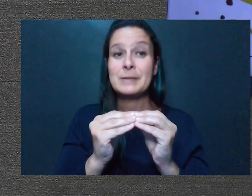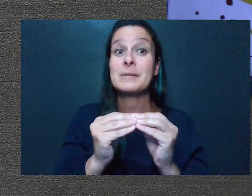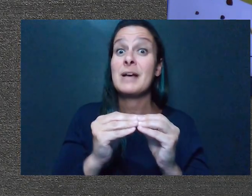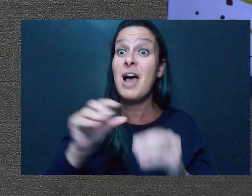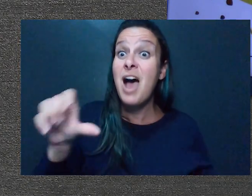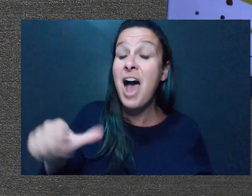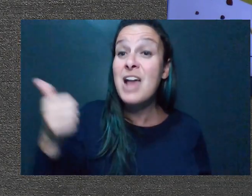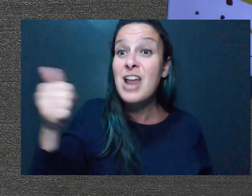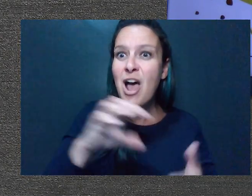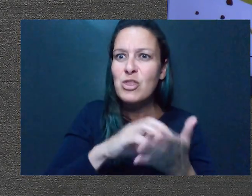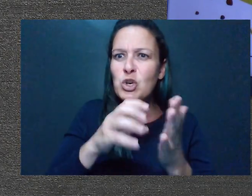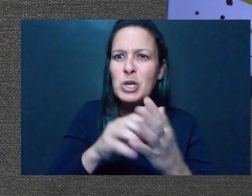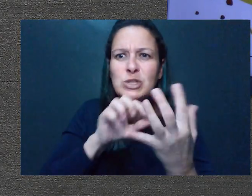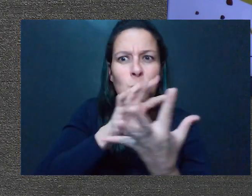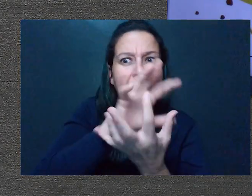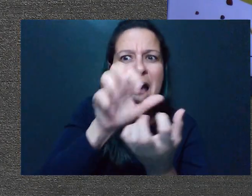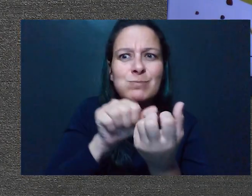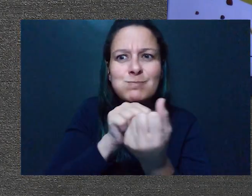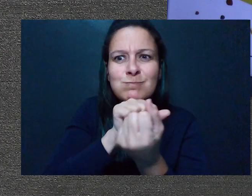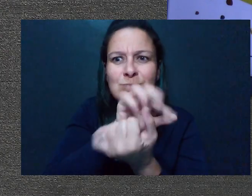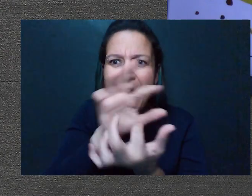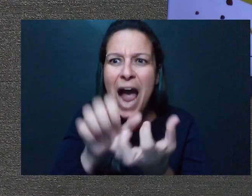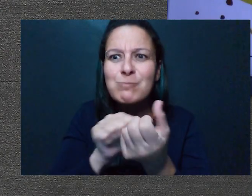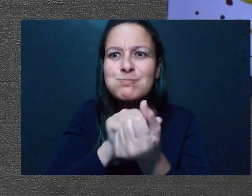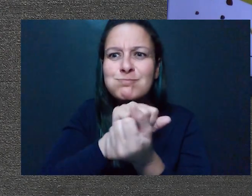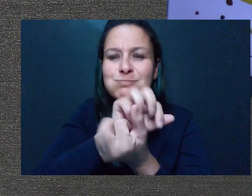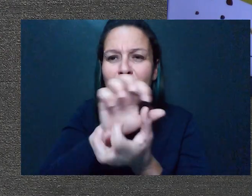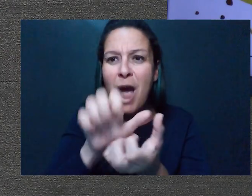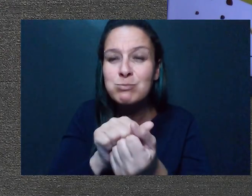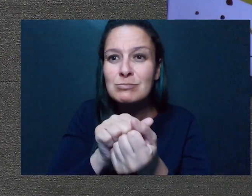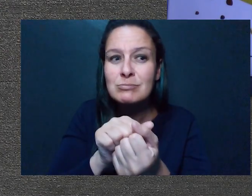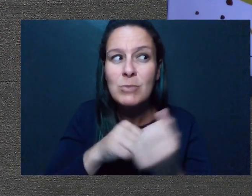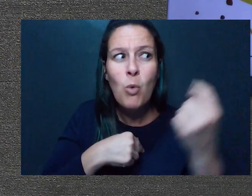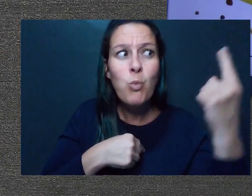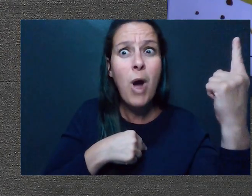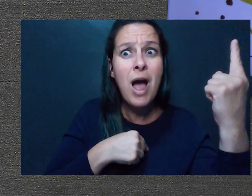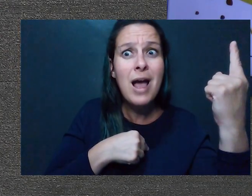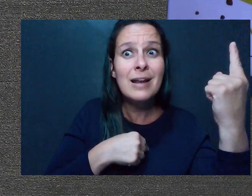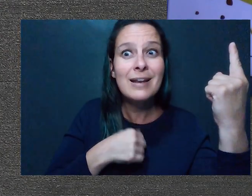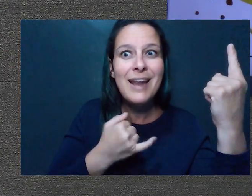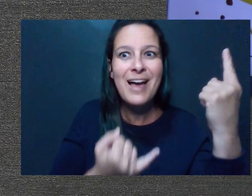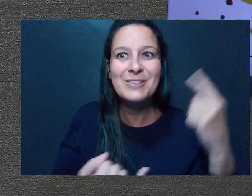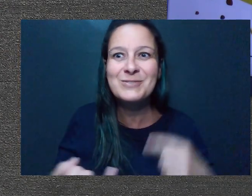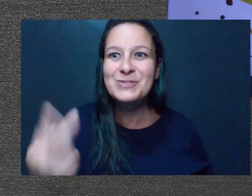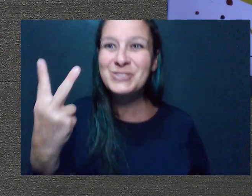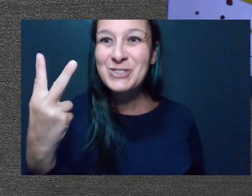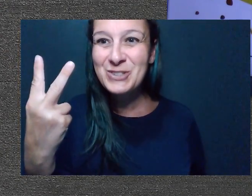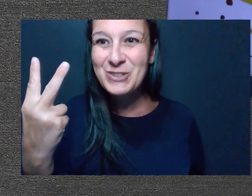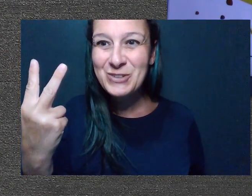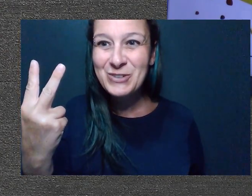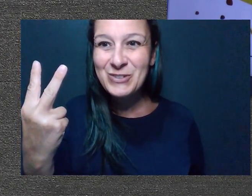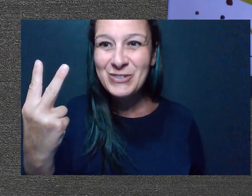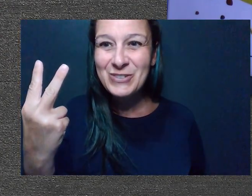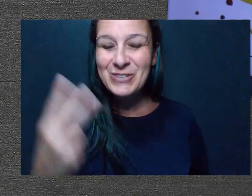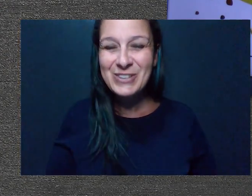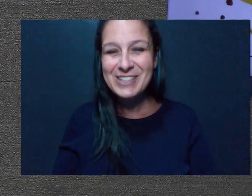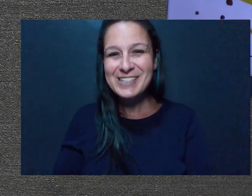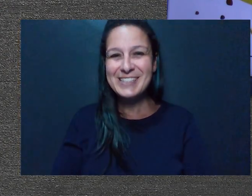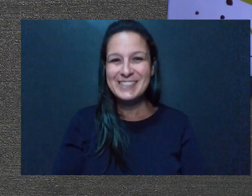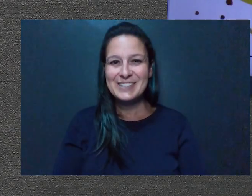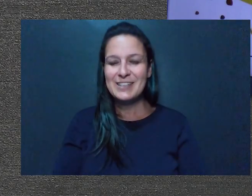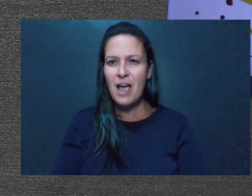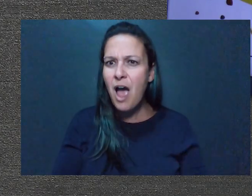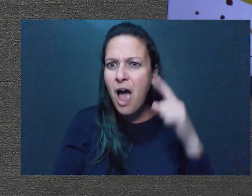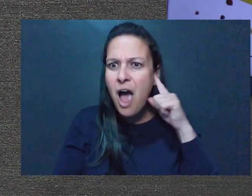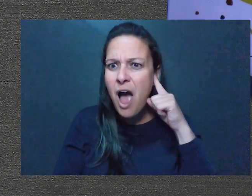Another cookie to chew. I have one. Now I have two.